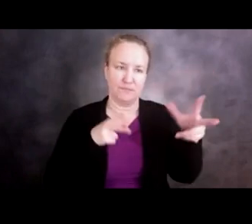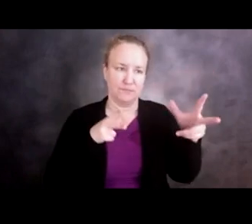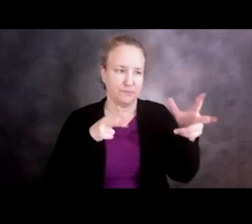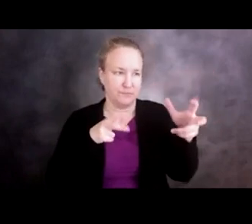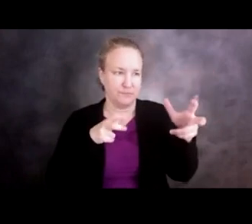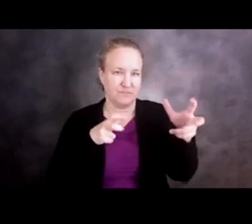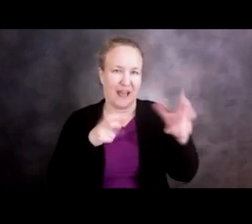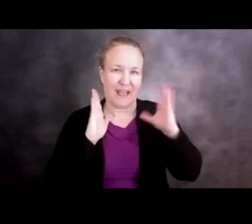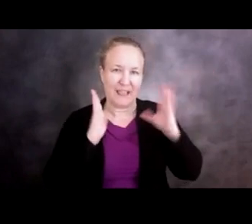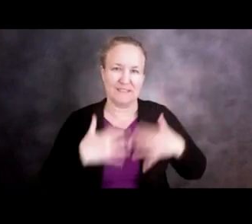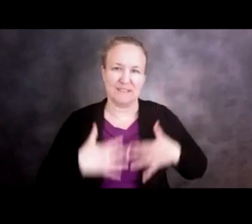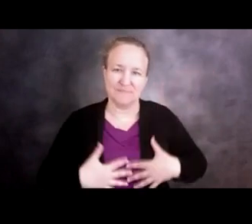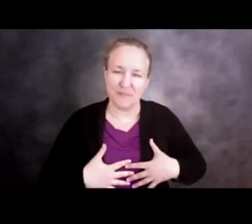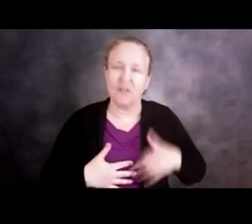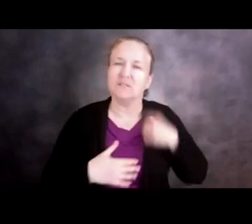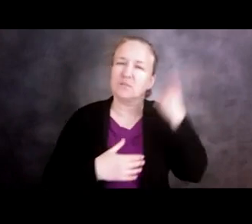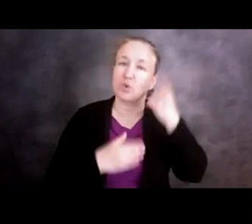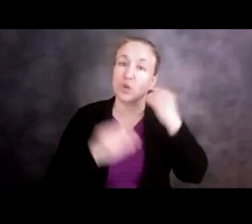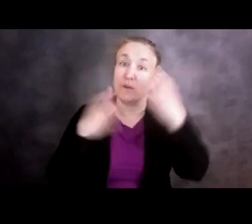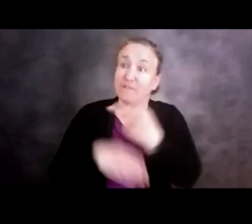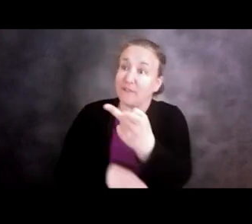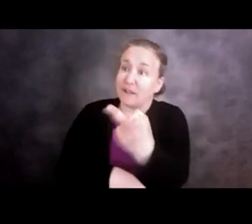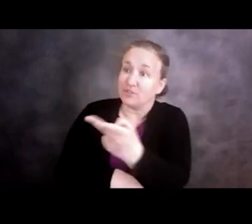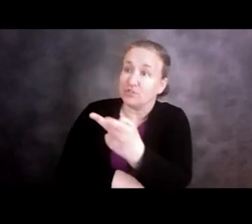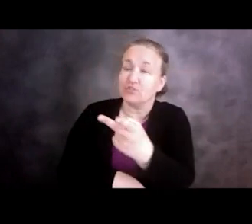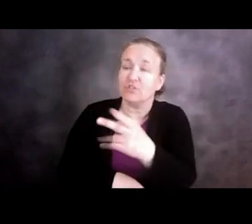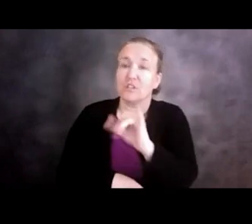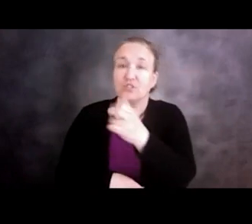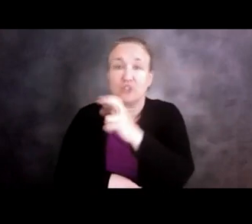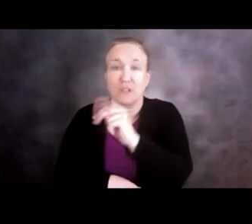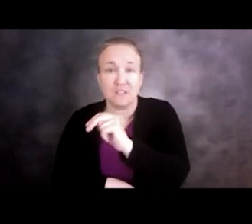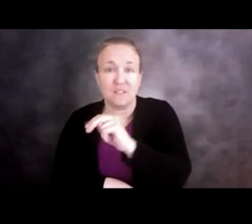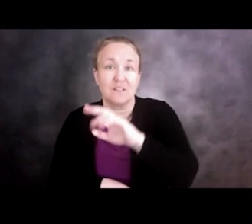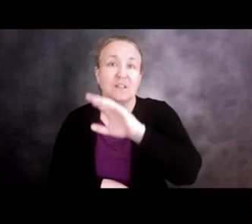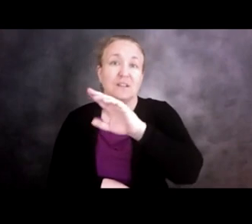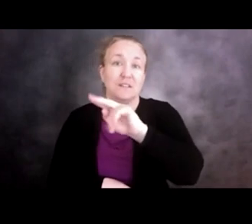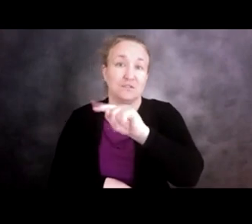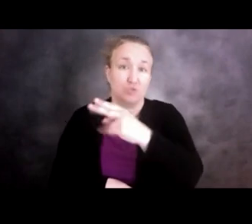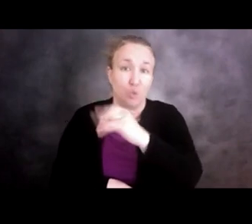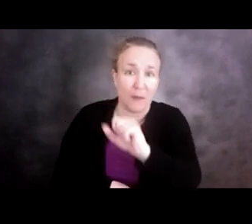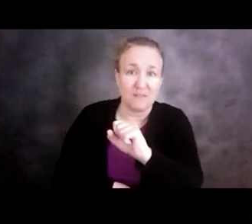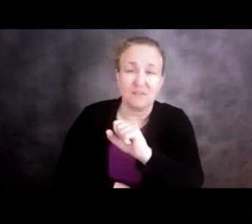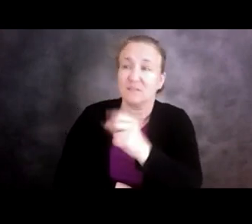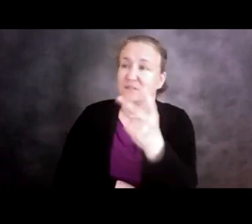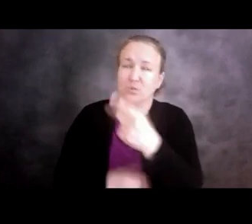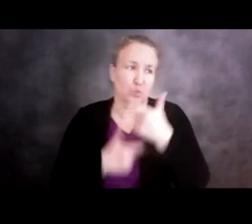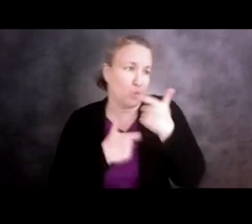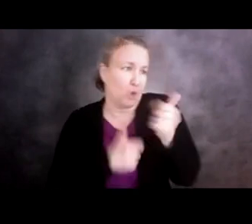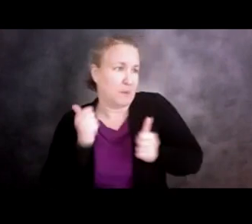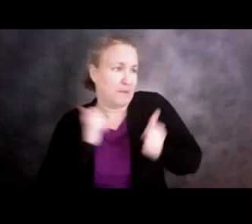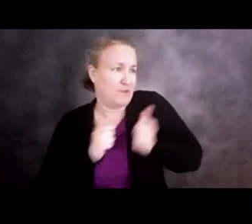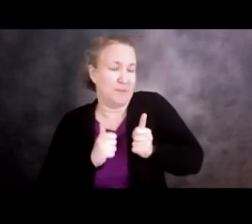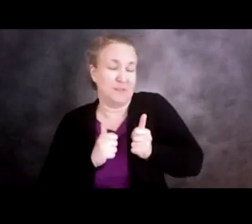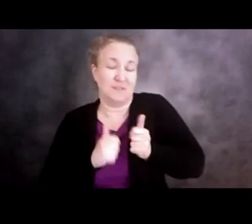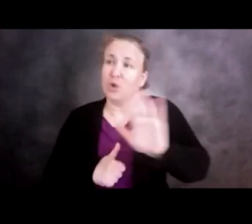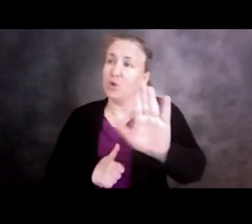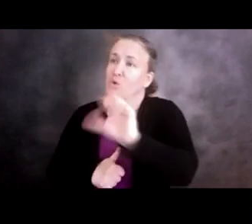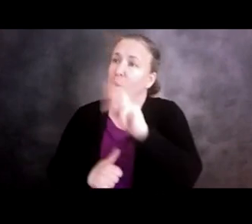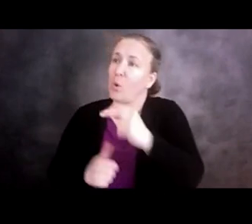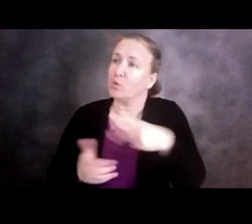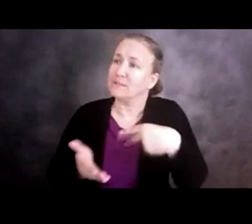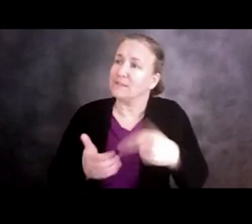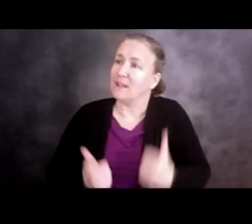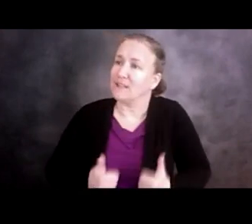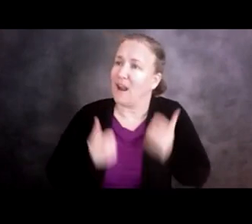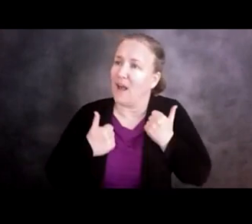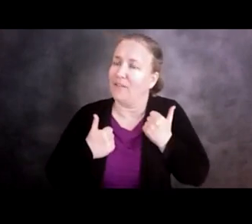Professors Johnson and Thomas, as people who were watching this performance, How do you think the way that your own dance life